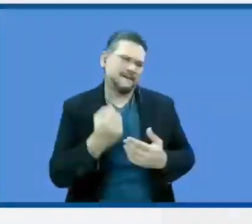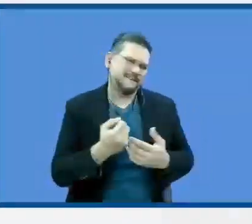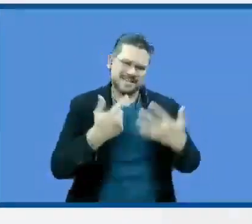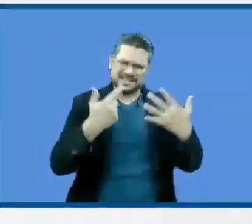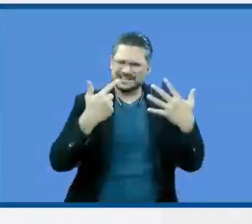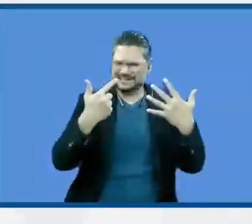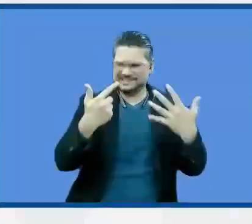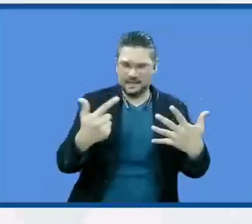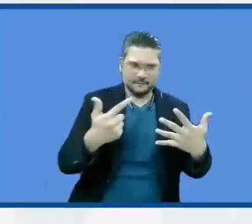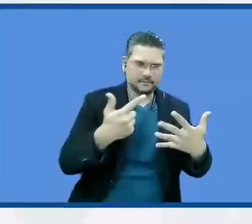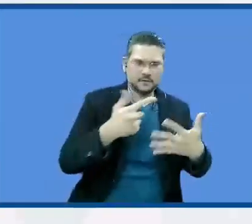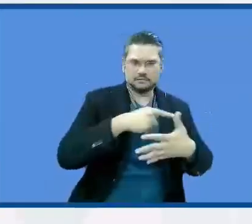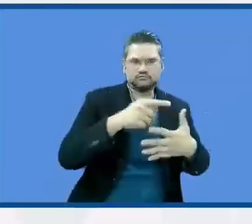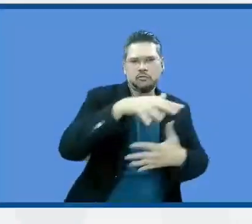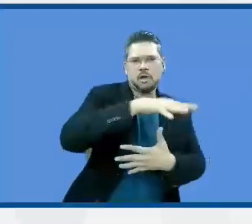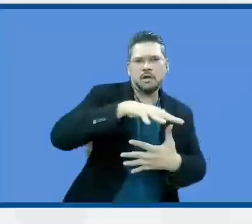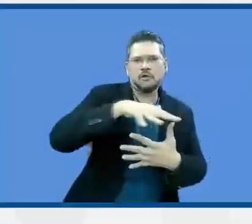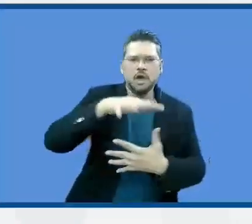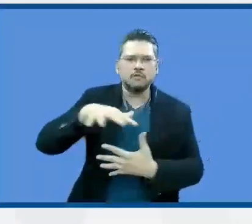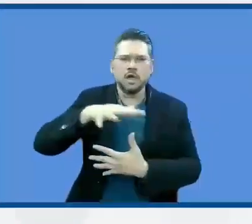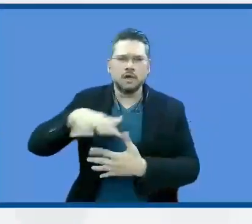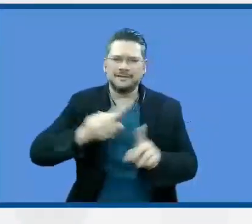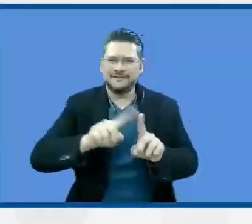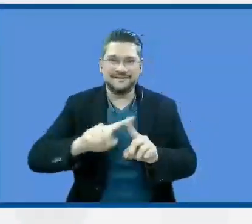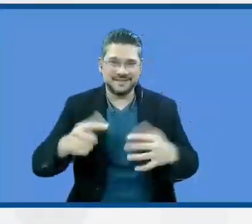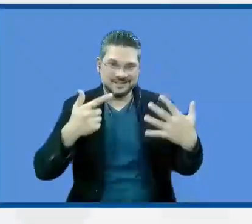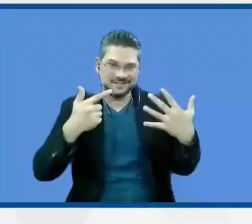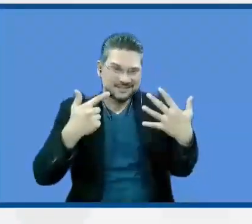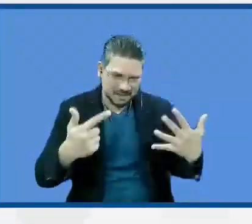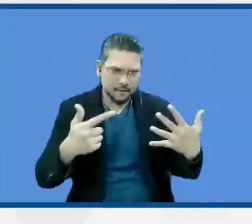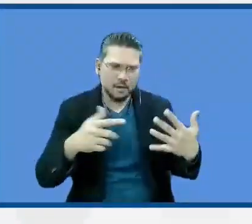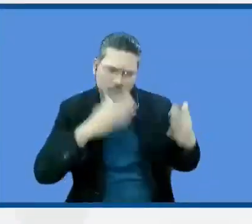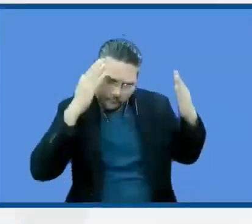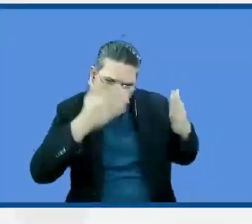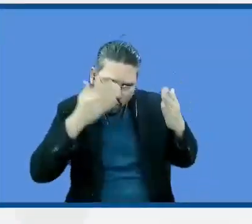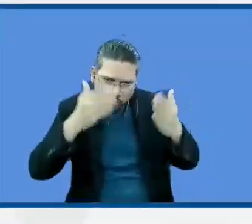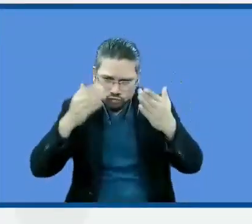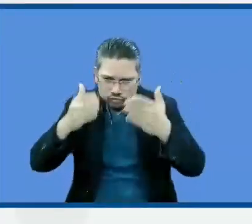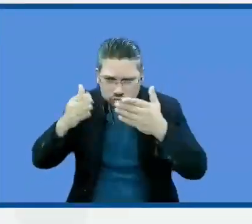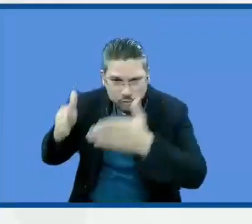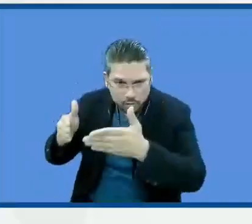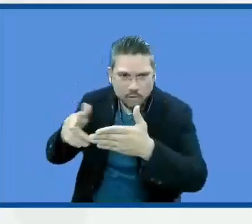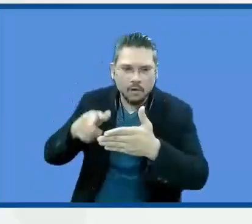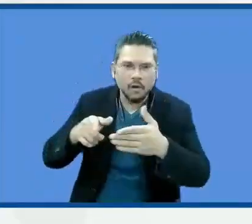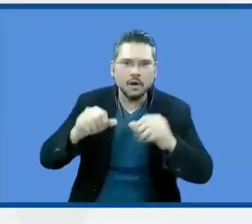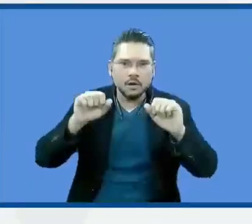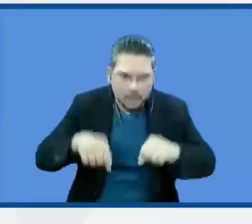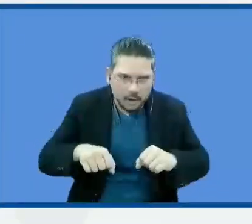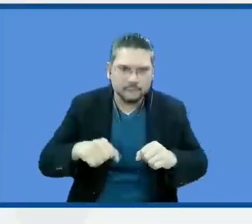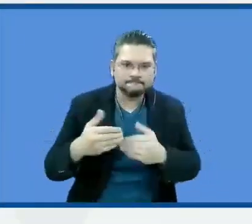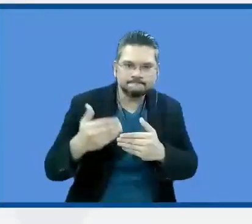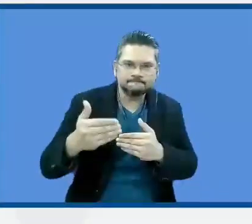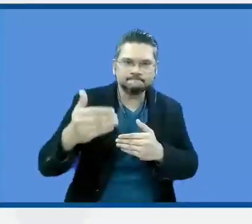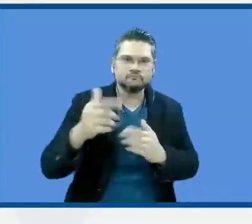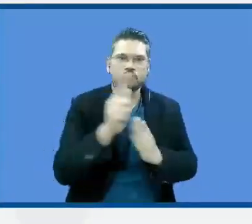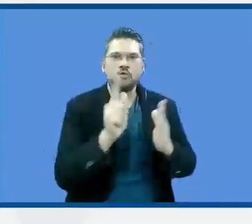also comprised by the different measures that you can have in the legislation. All of